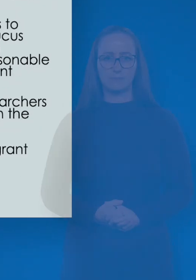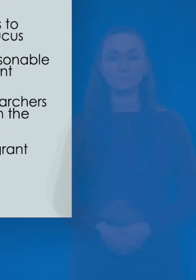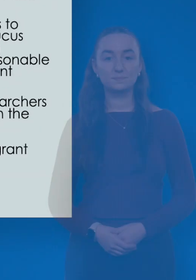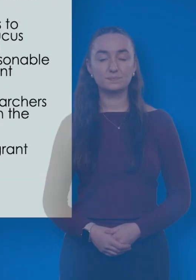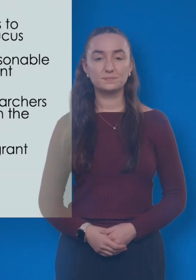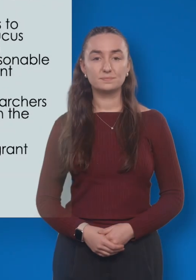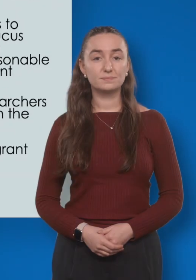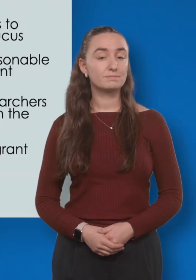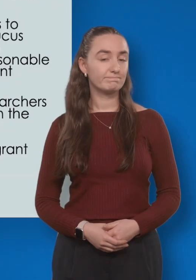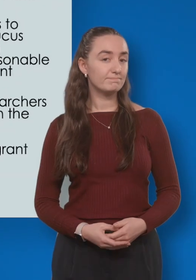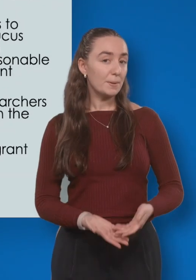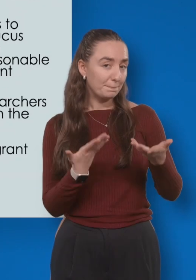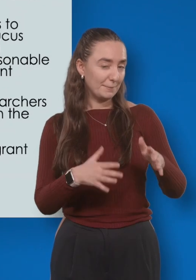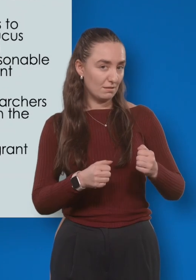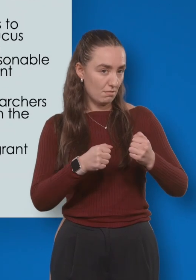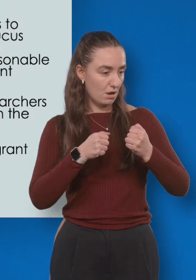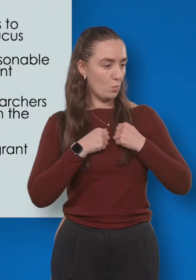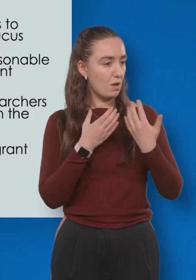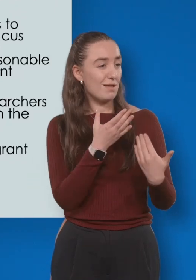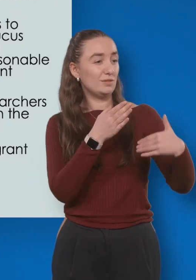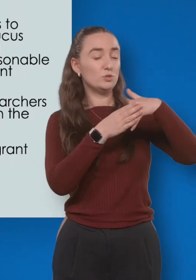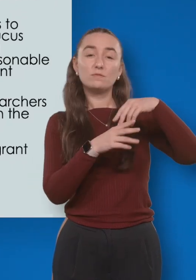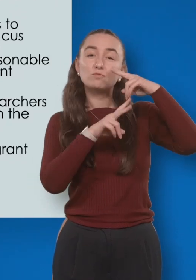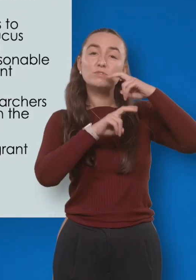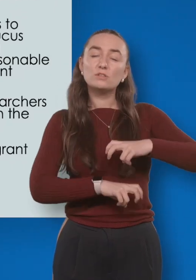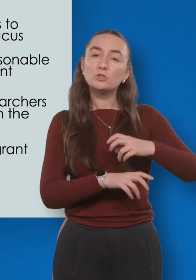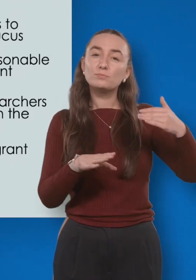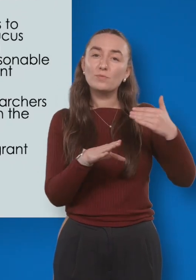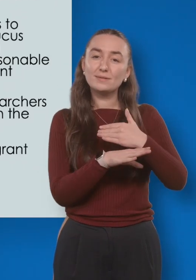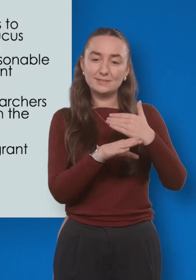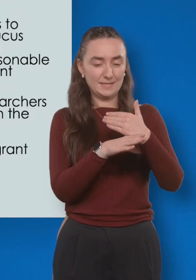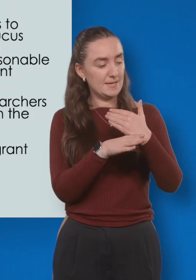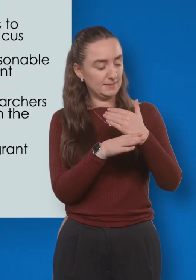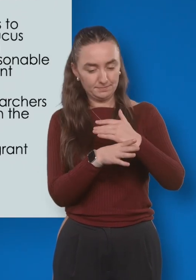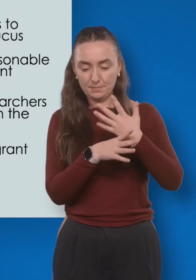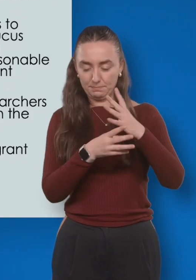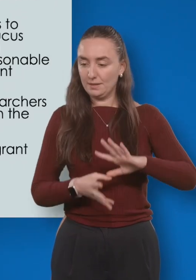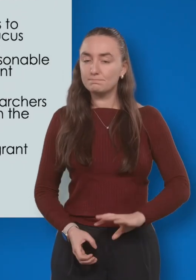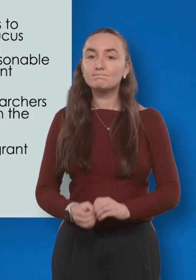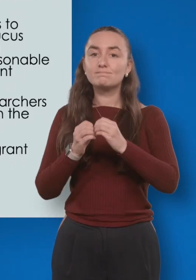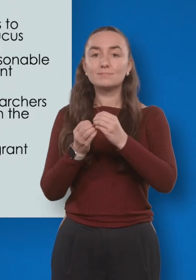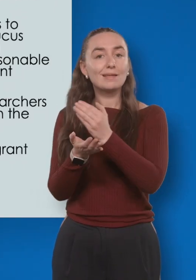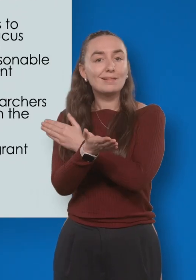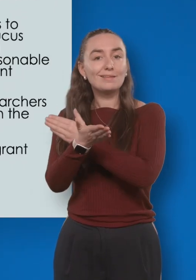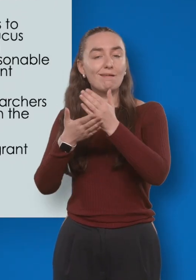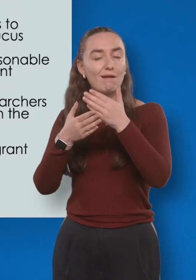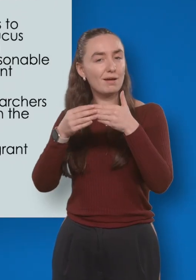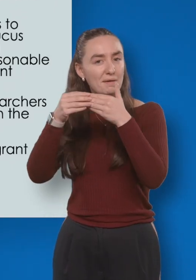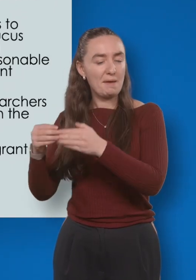We have established our inclusive research practices by writing clear guidelines and policies.